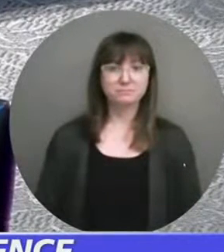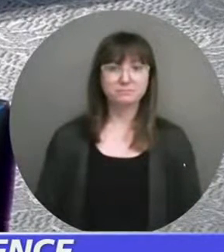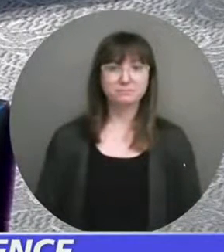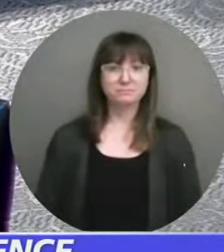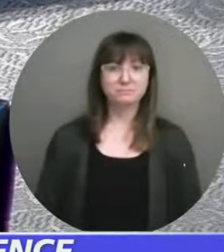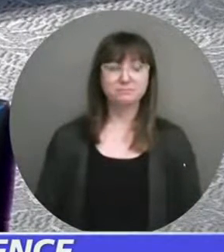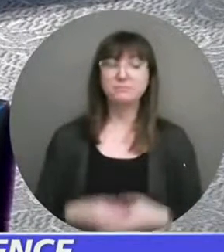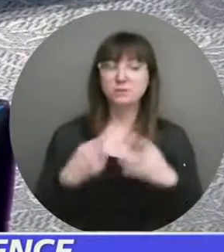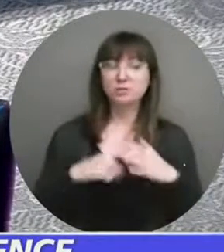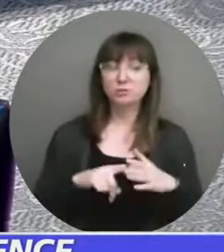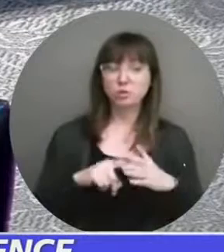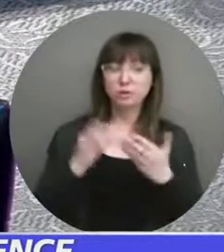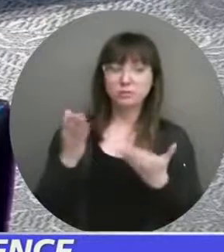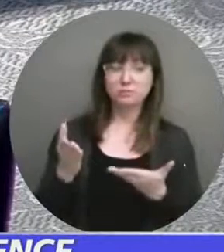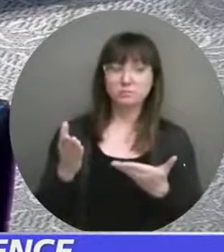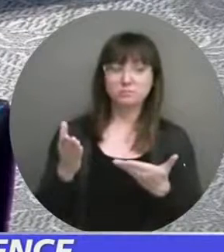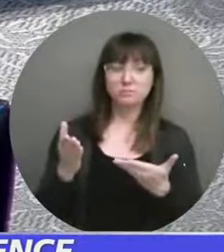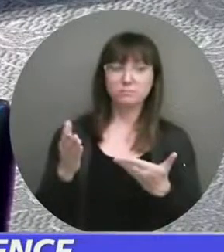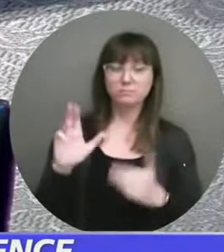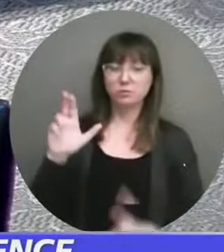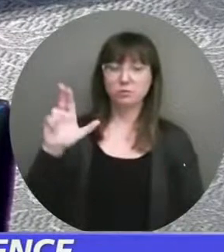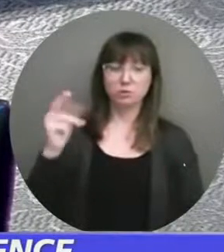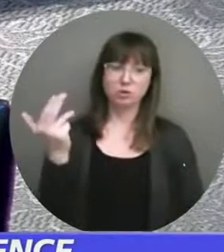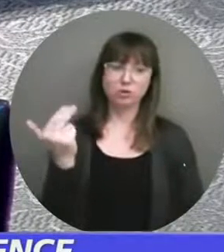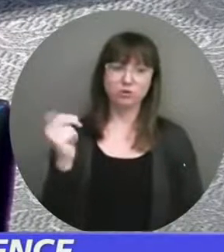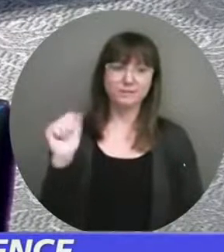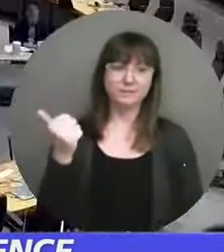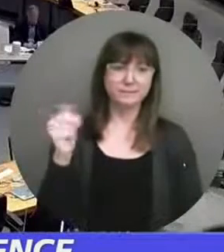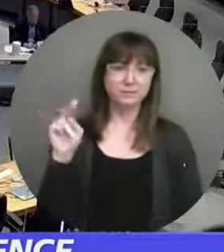start with Alex Gouge at 1310 News.